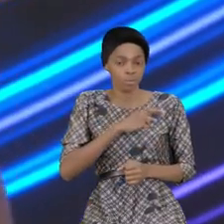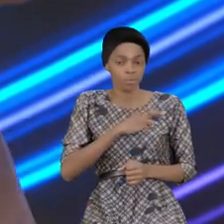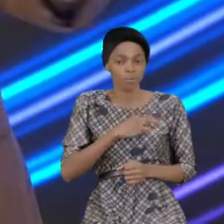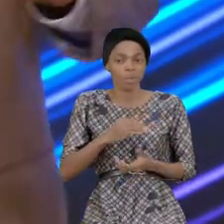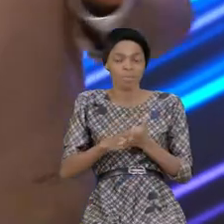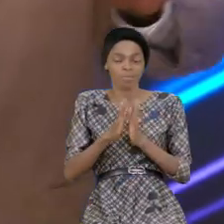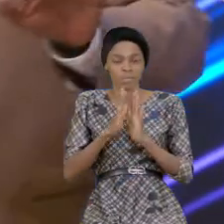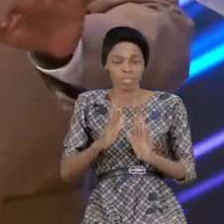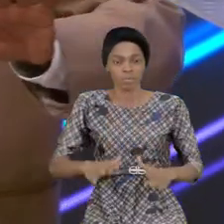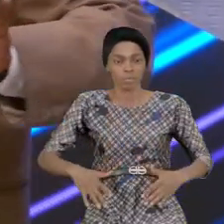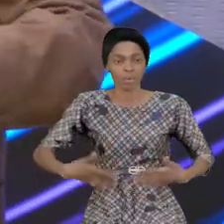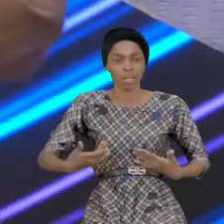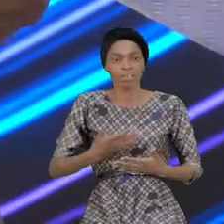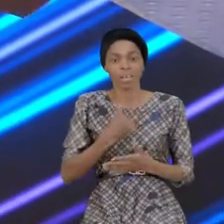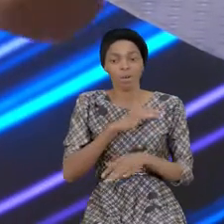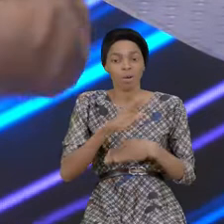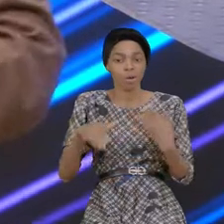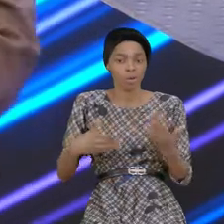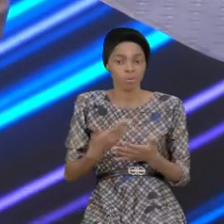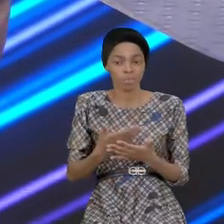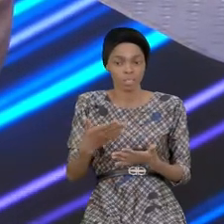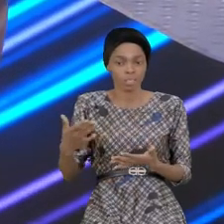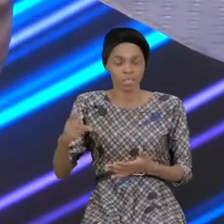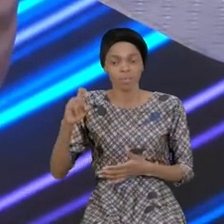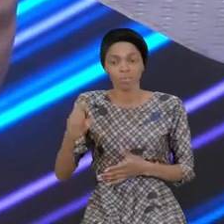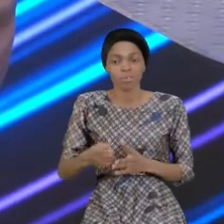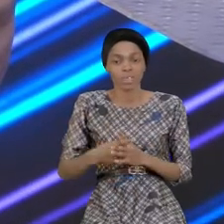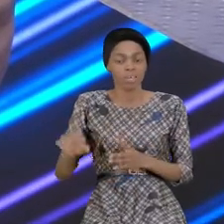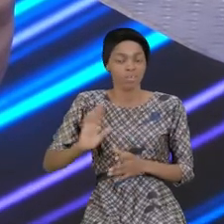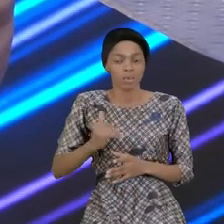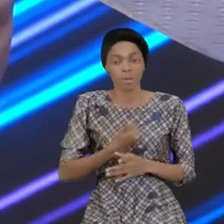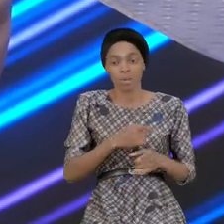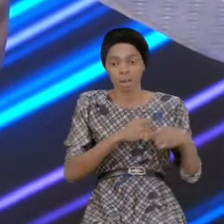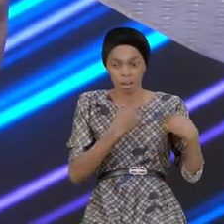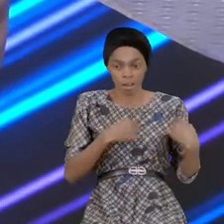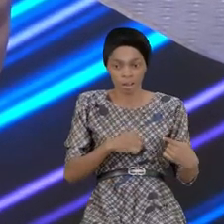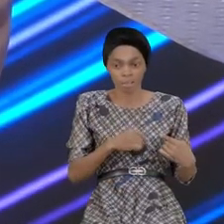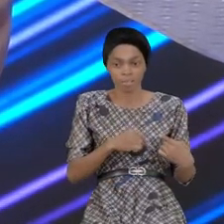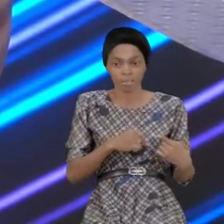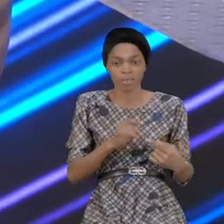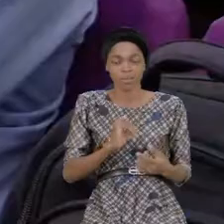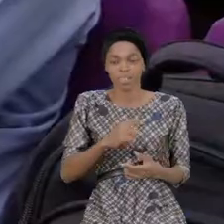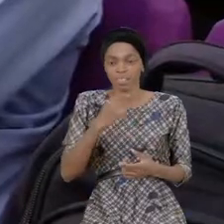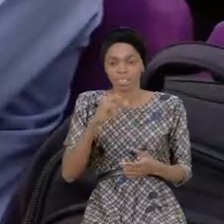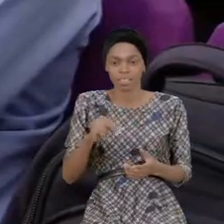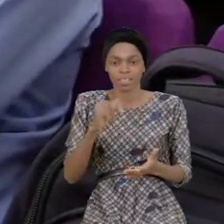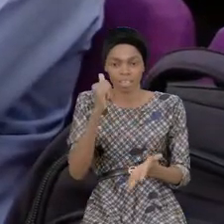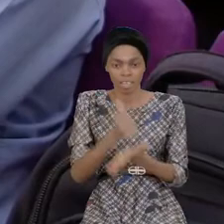life. All these things must leave our heart. I missed an amen. Amen.